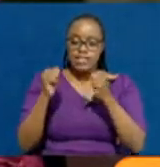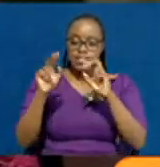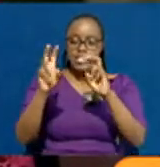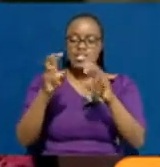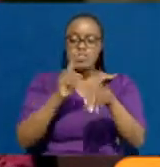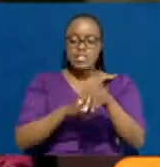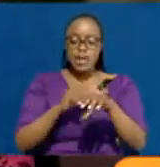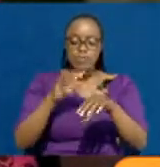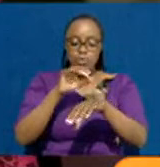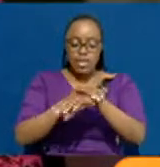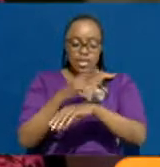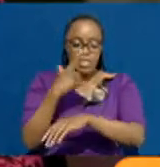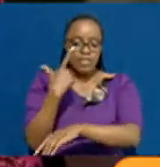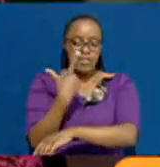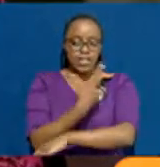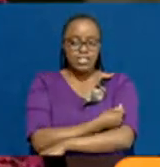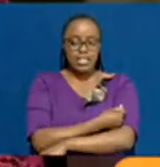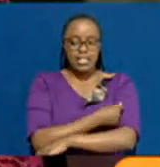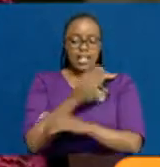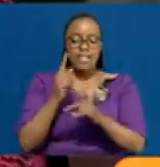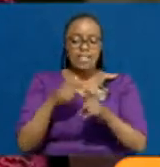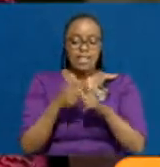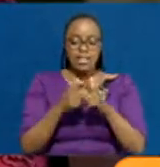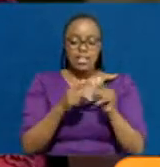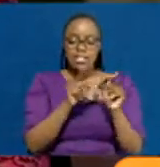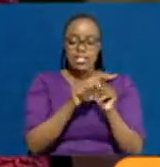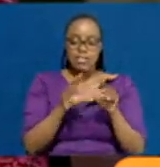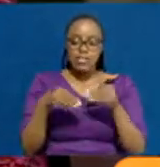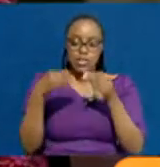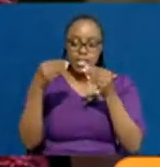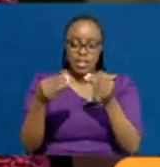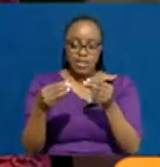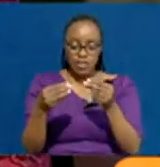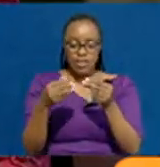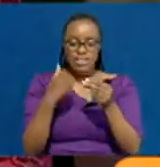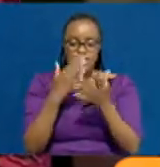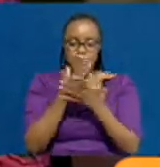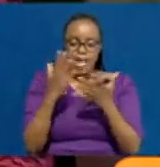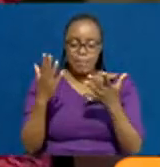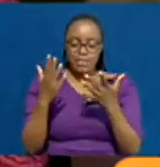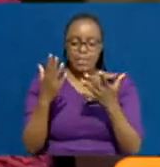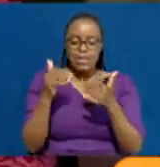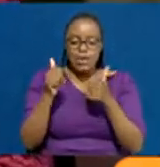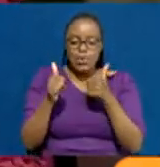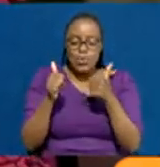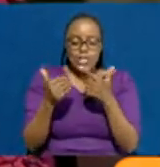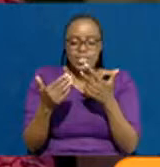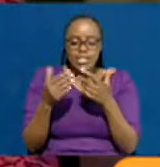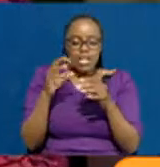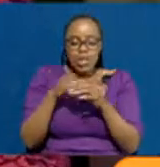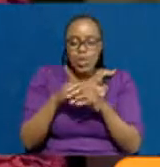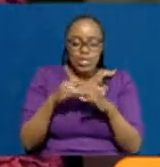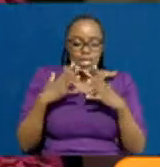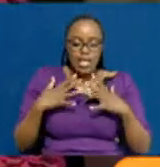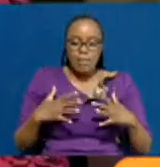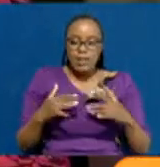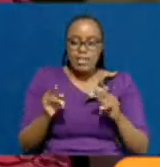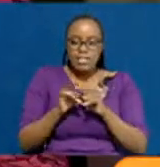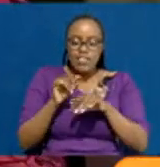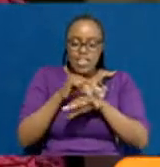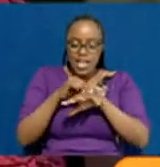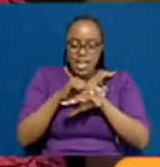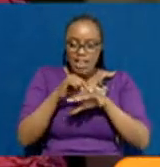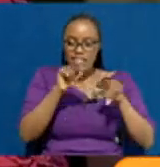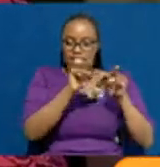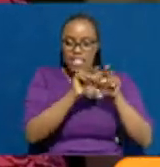give the vaccine, you are giving a foreign material that mimics the virus, and it